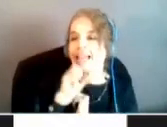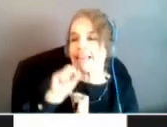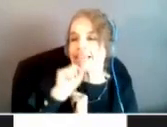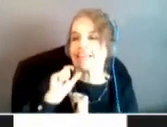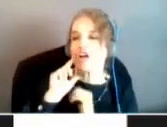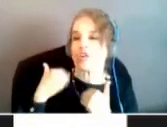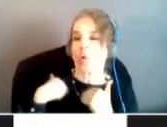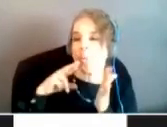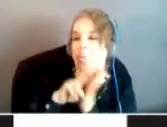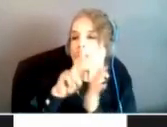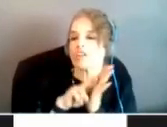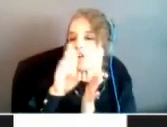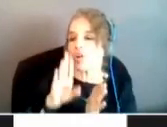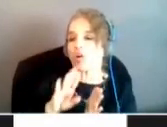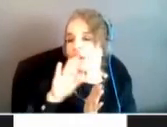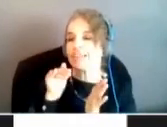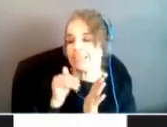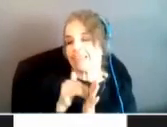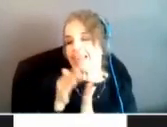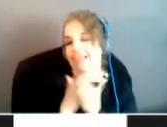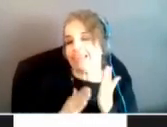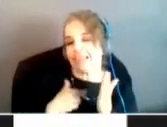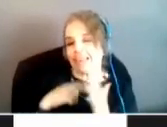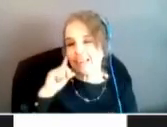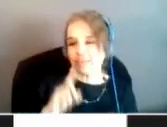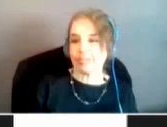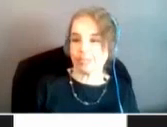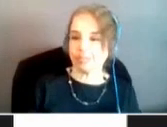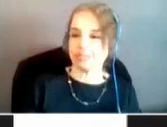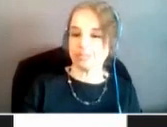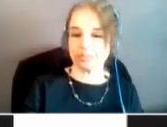would have resources such as the ones I'm describing.